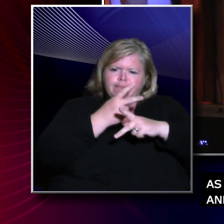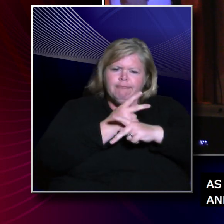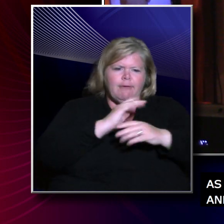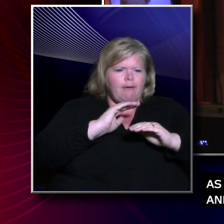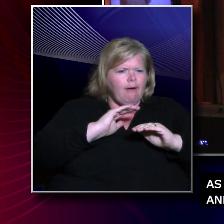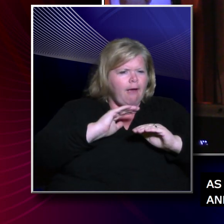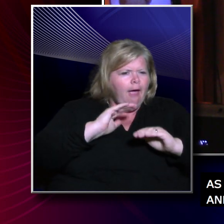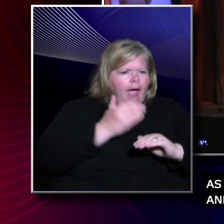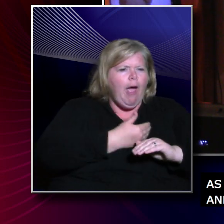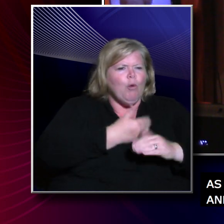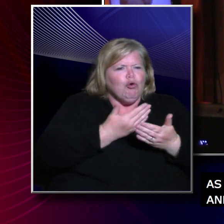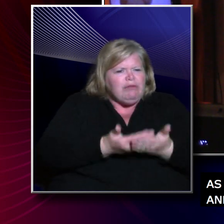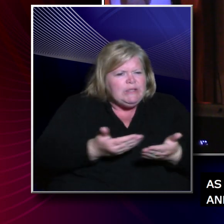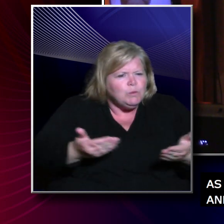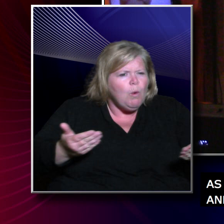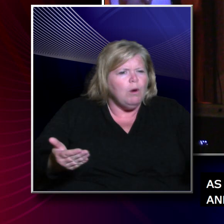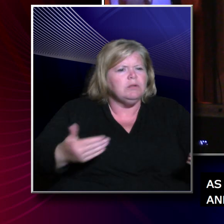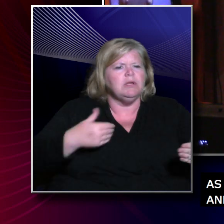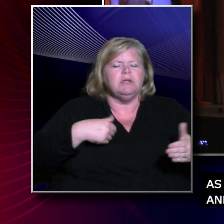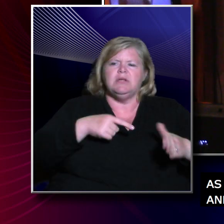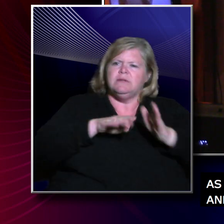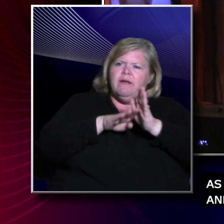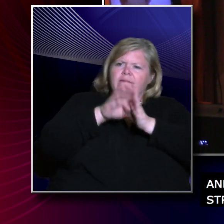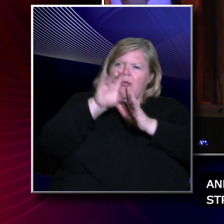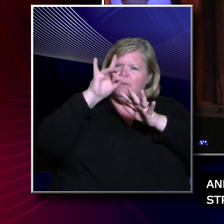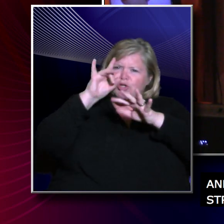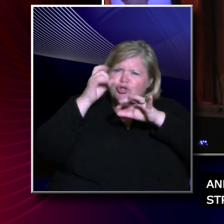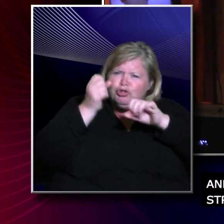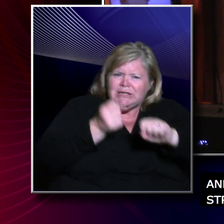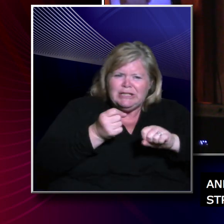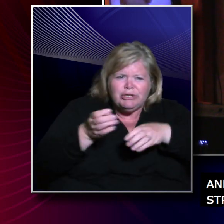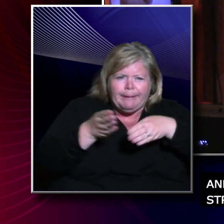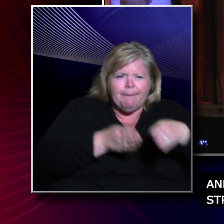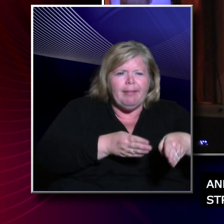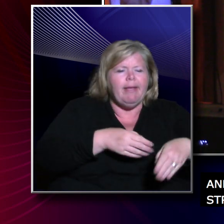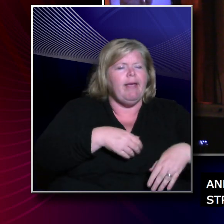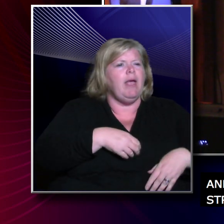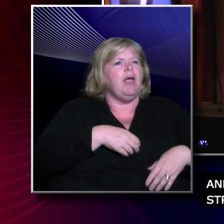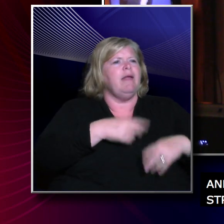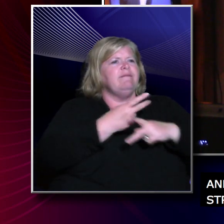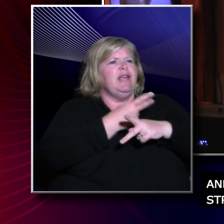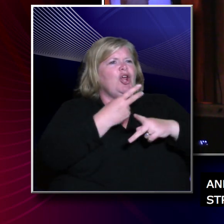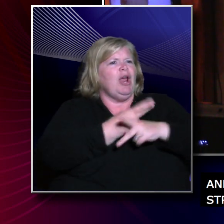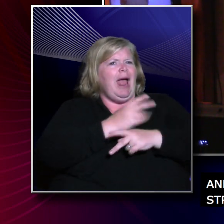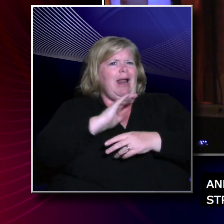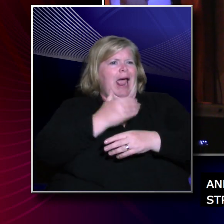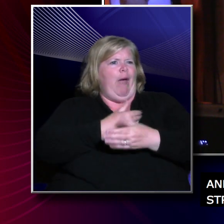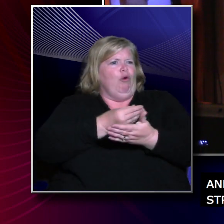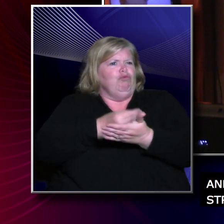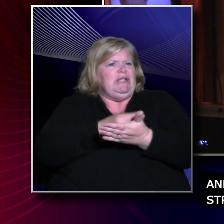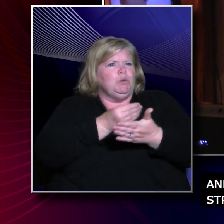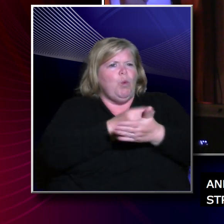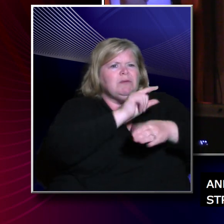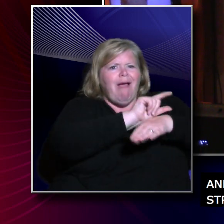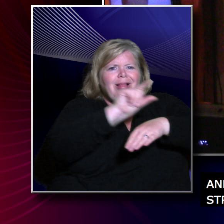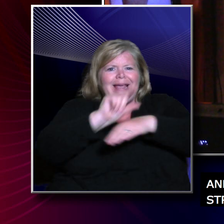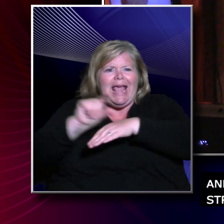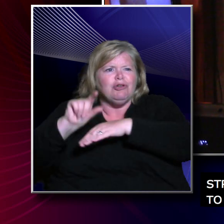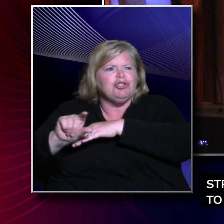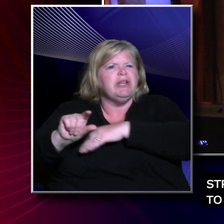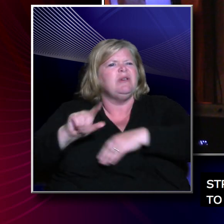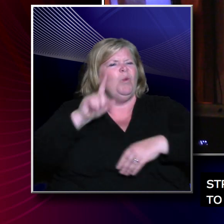developing a strategic plan and the resource allocation, we need to be thinking through